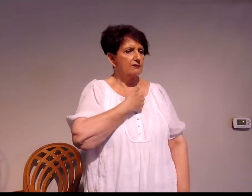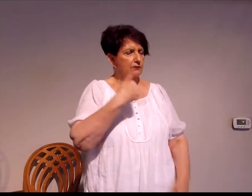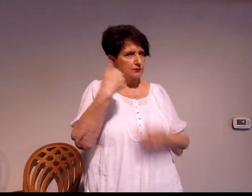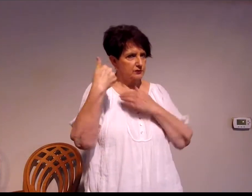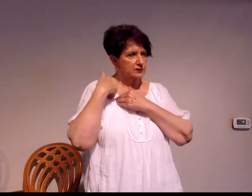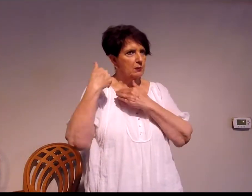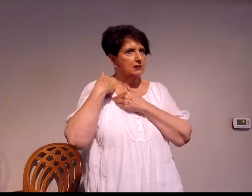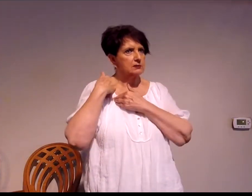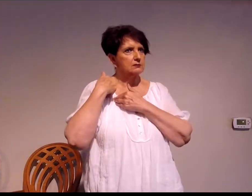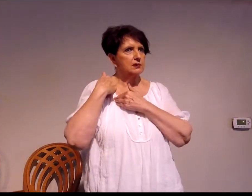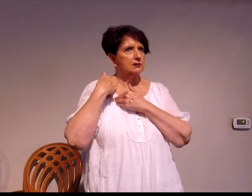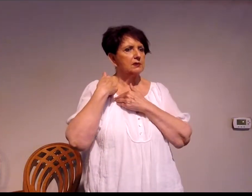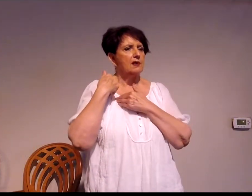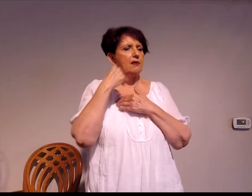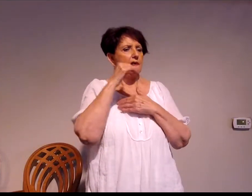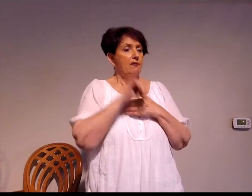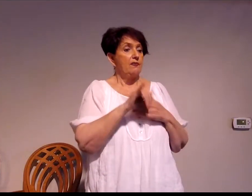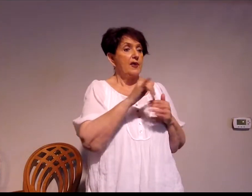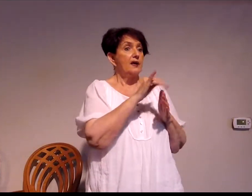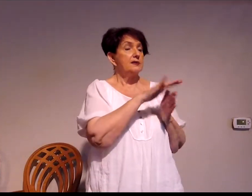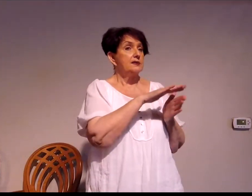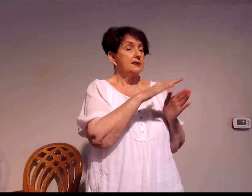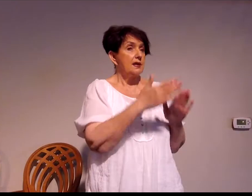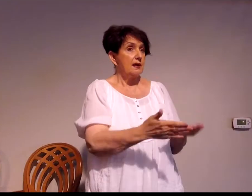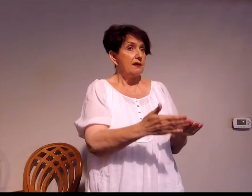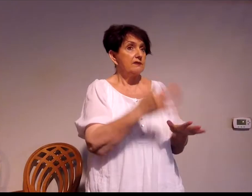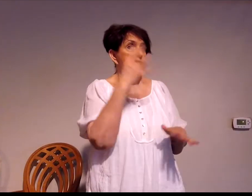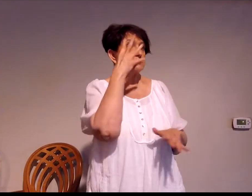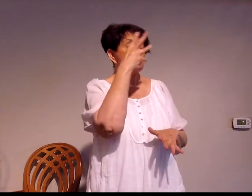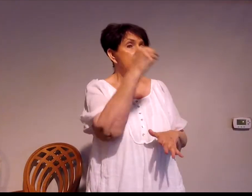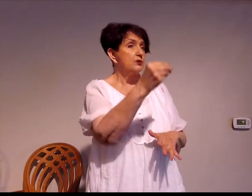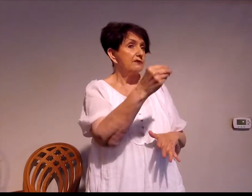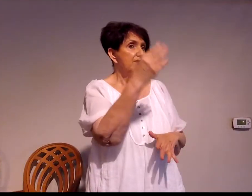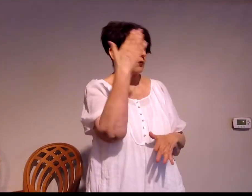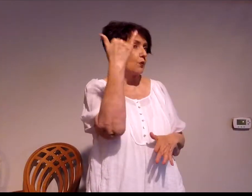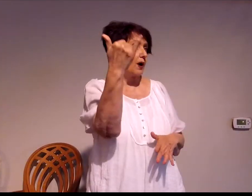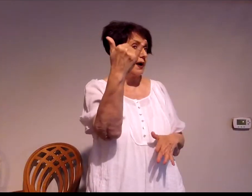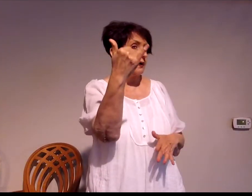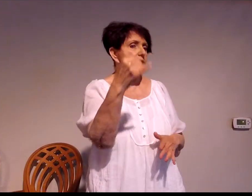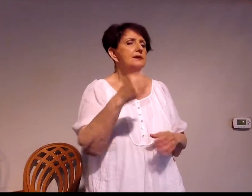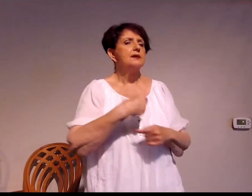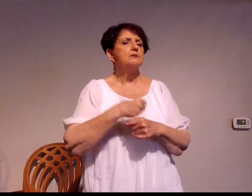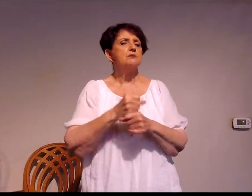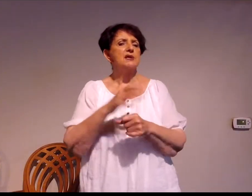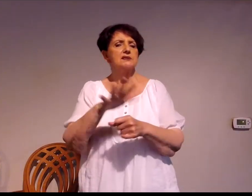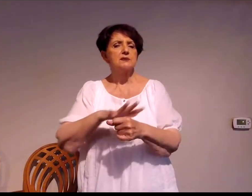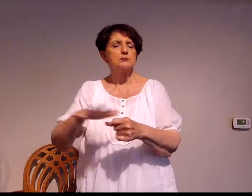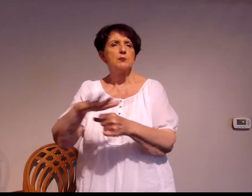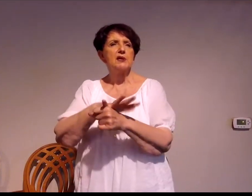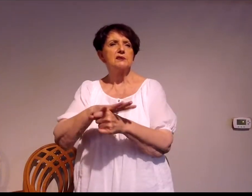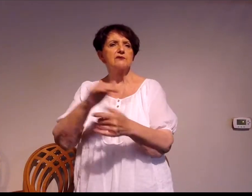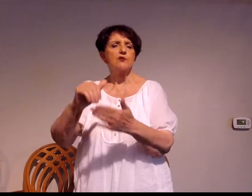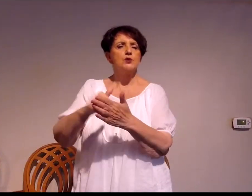also beautiful because it makes room for new relationships.